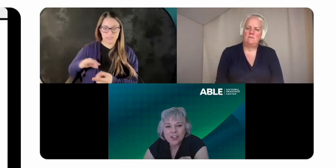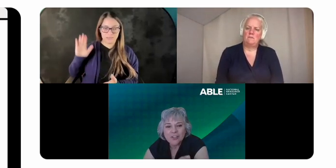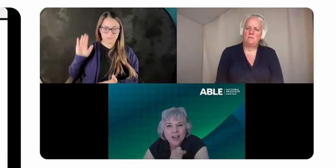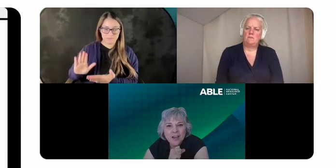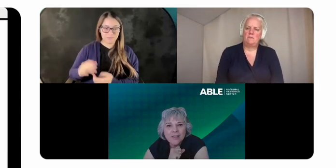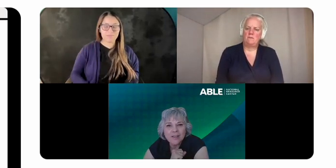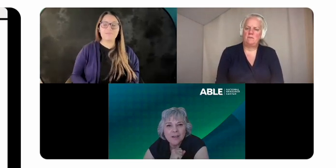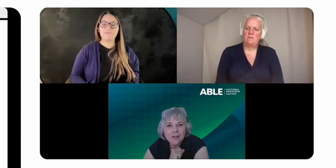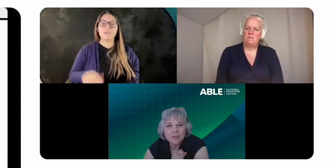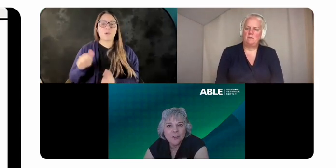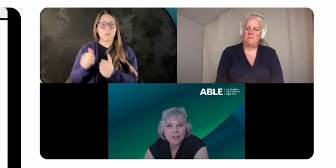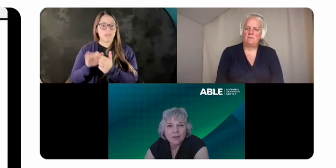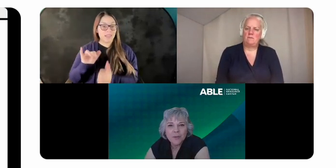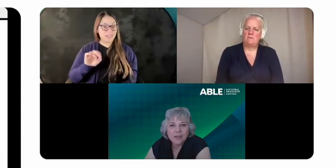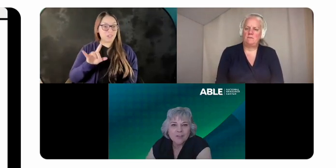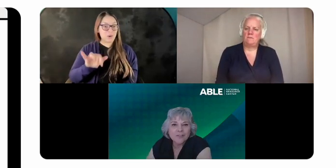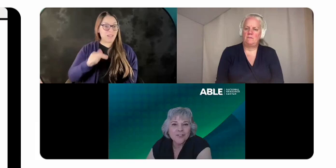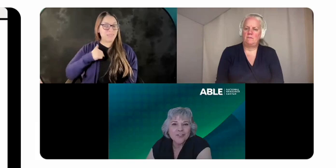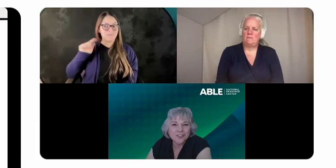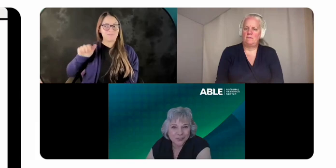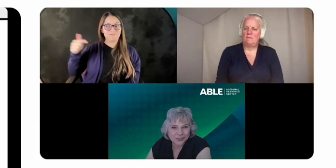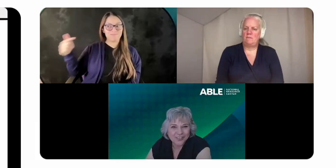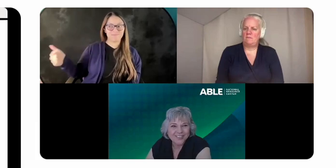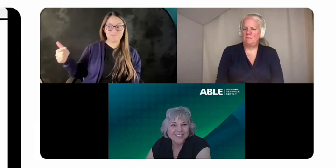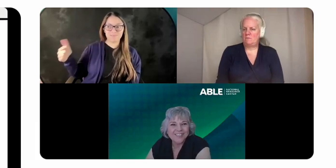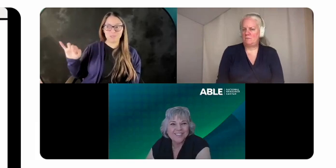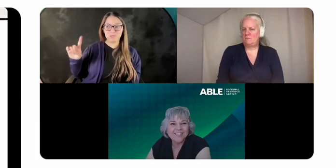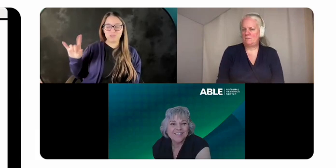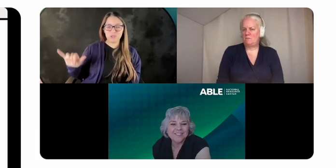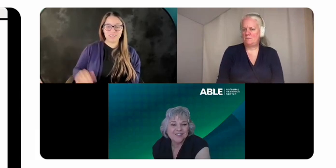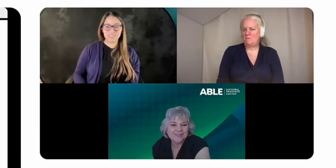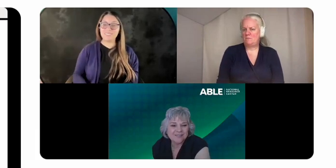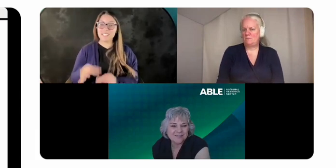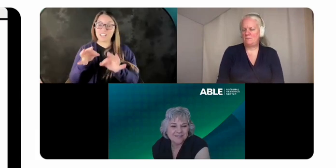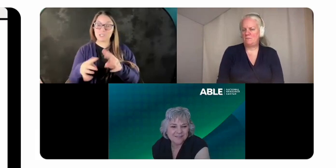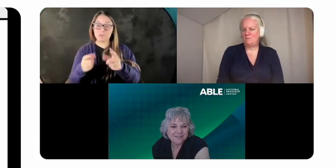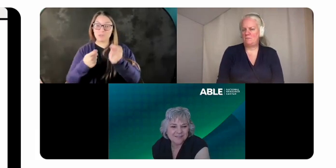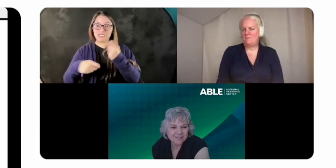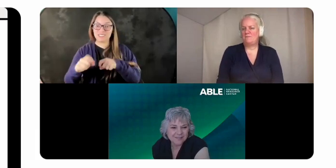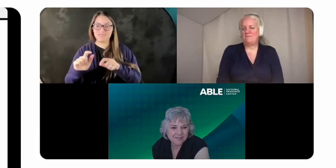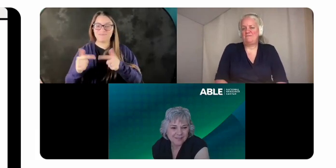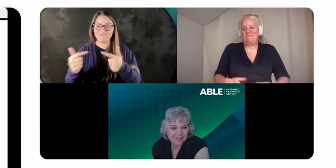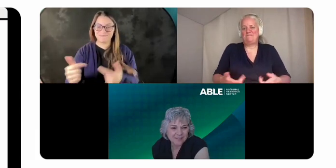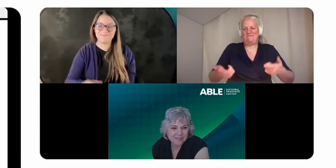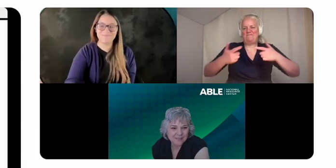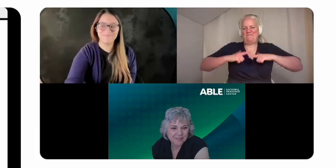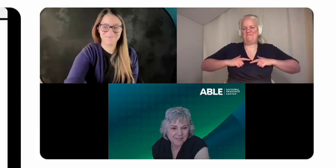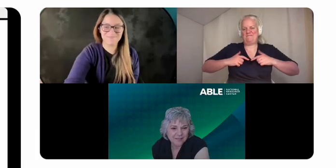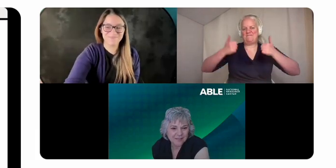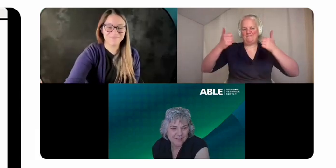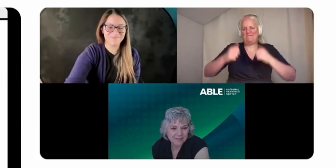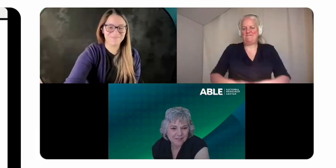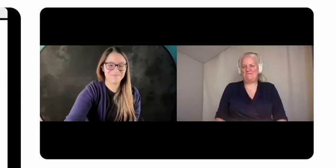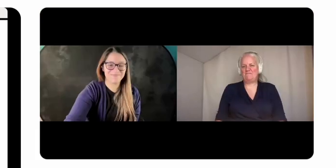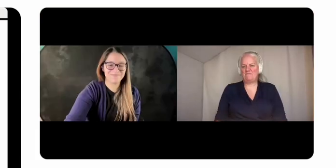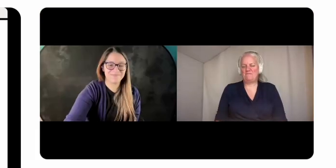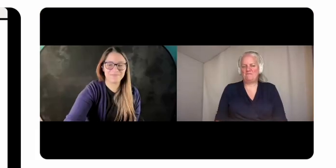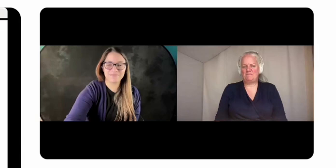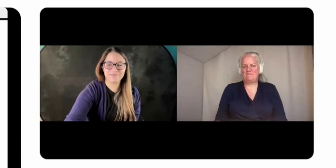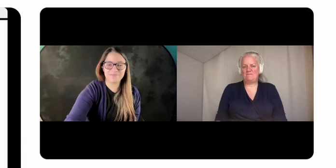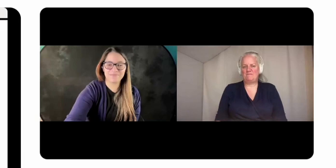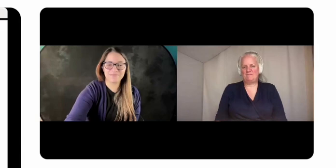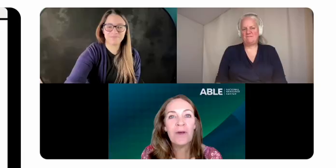So with that, Jody, I think I am turning it back over to you. Marlene, that was so much information,